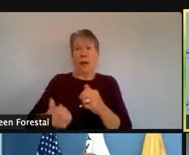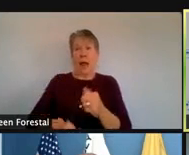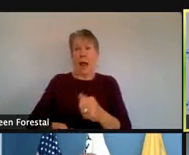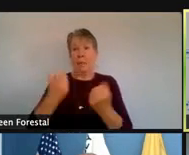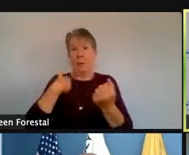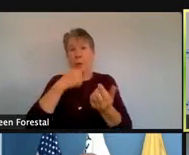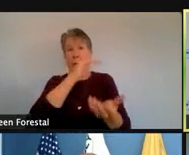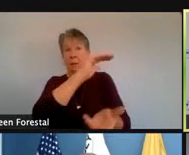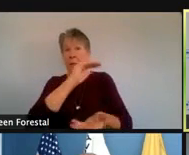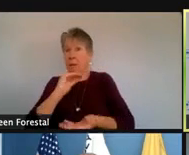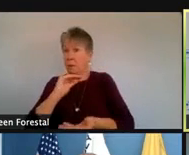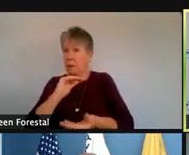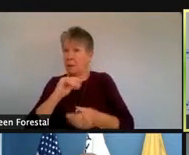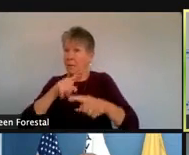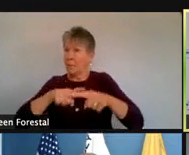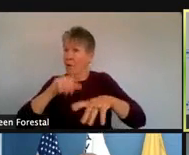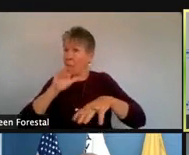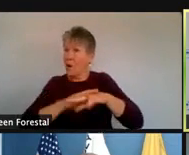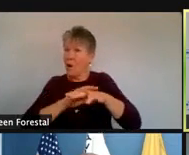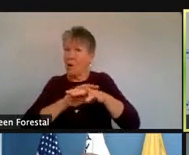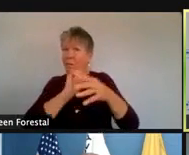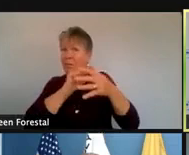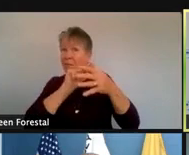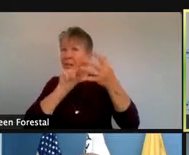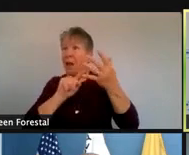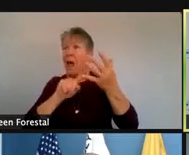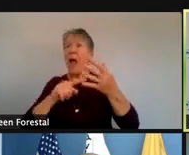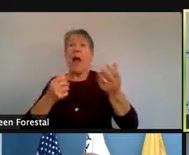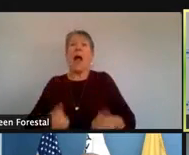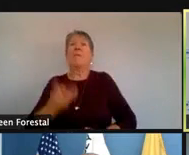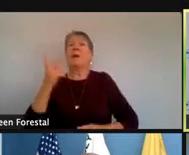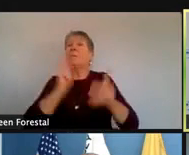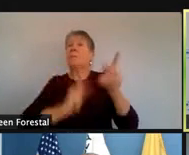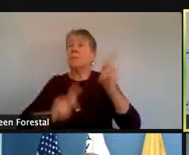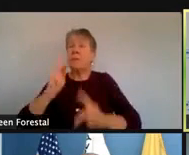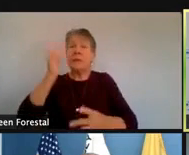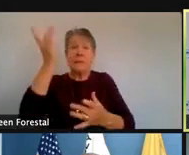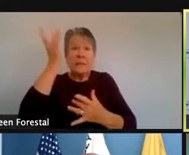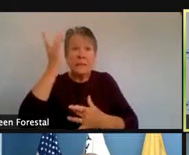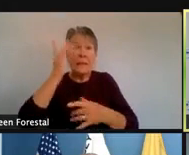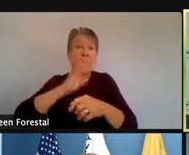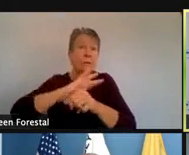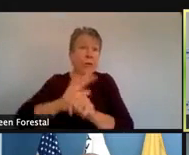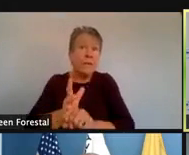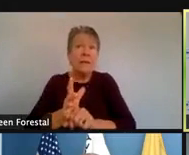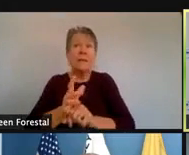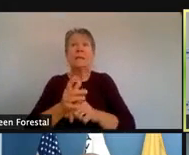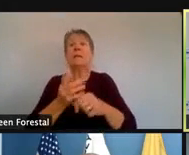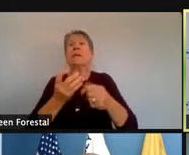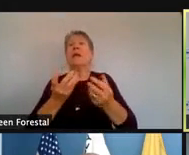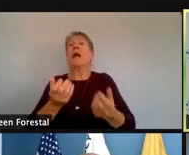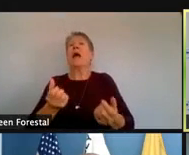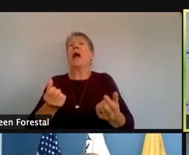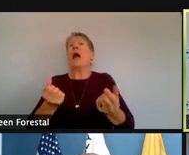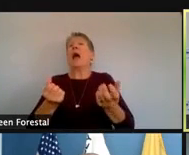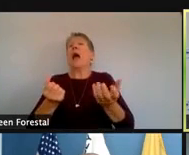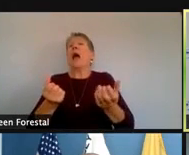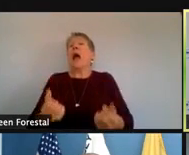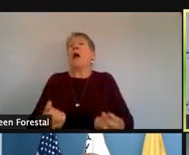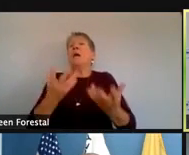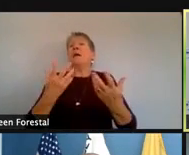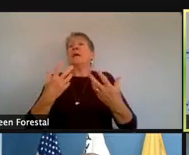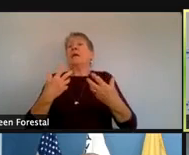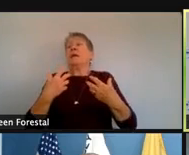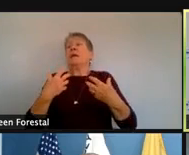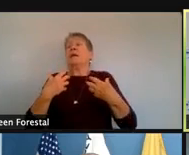the population of essential and healthcare workers, current spread or prevalence of the disease, and